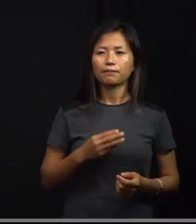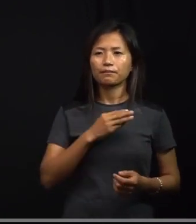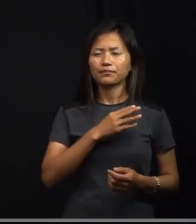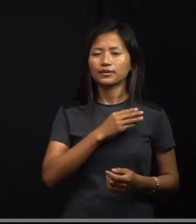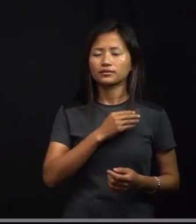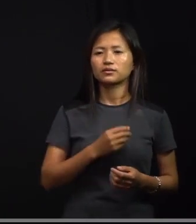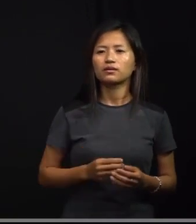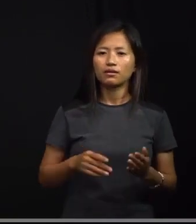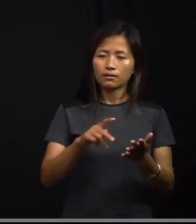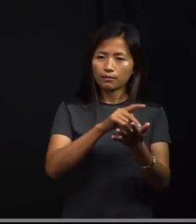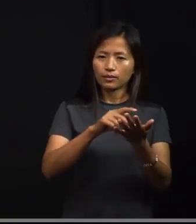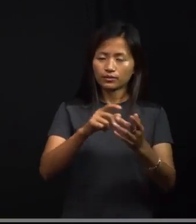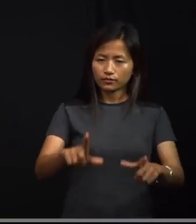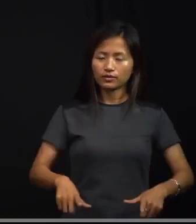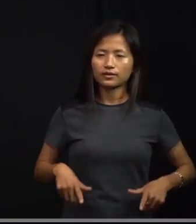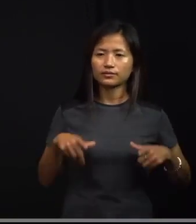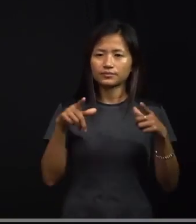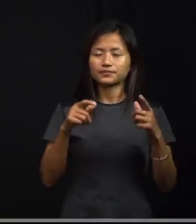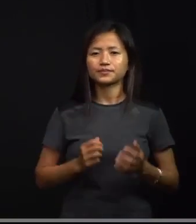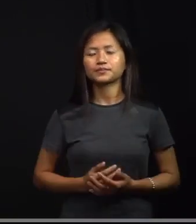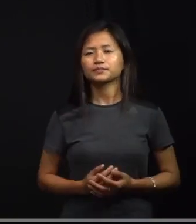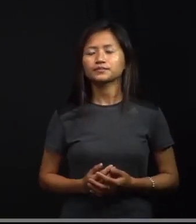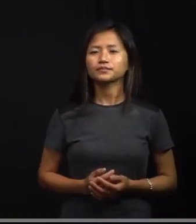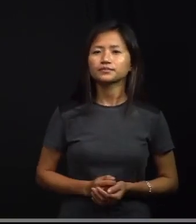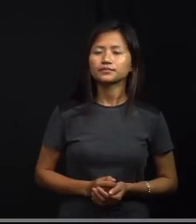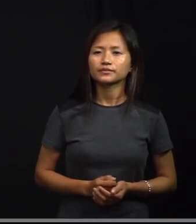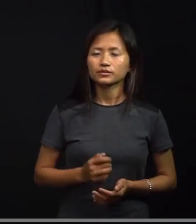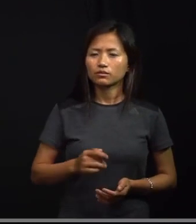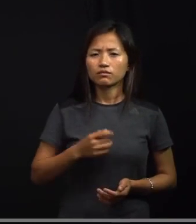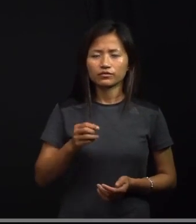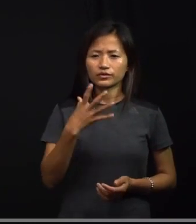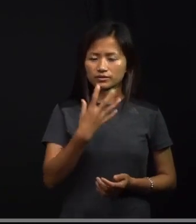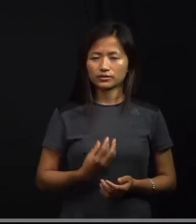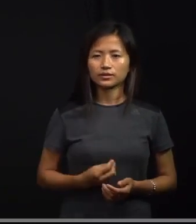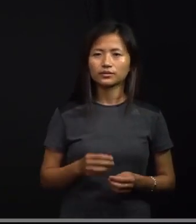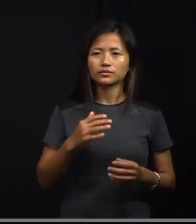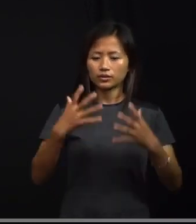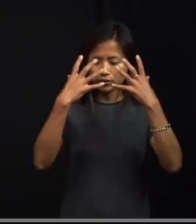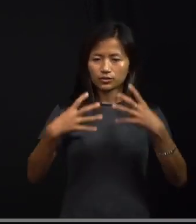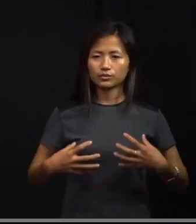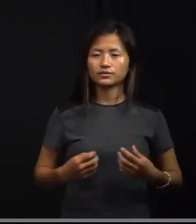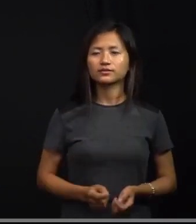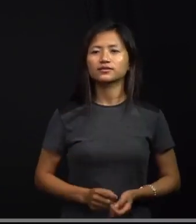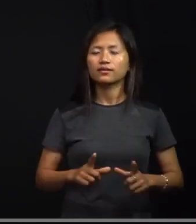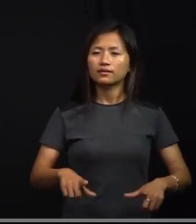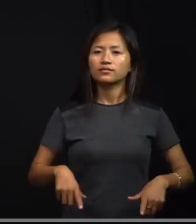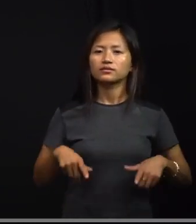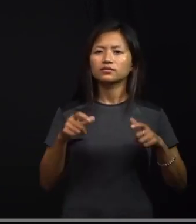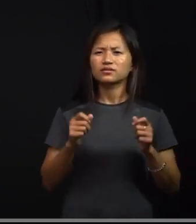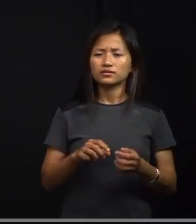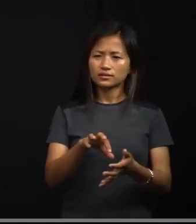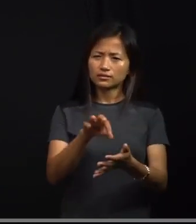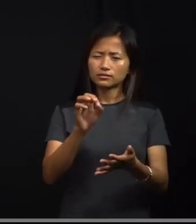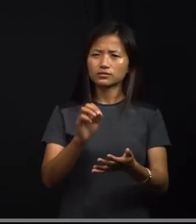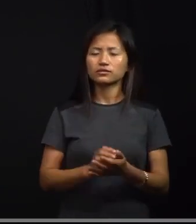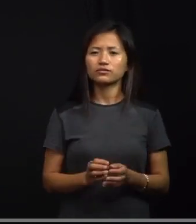life. So see, we don't always feel happy, we don't always feel sad, but the human life is consisted